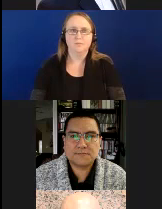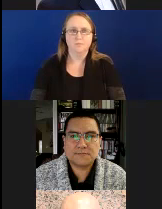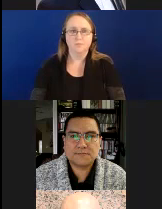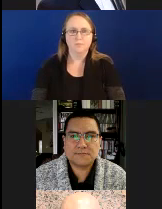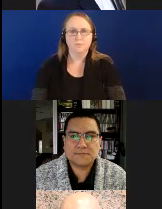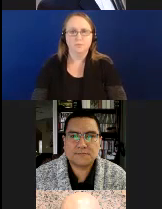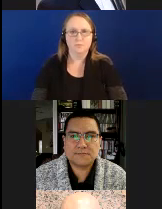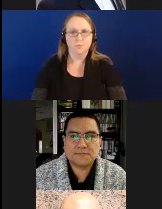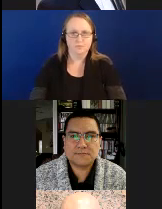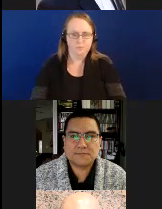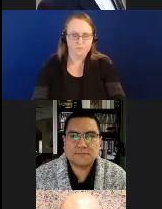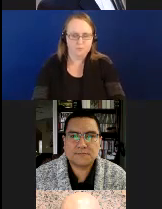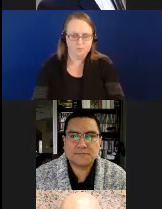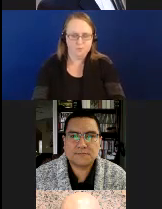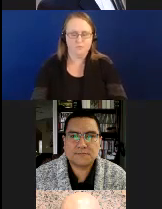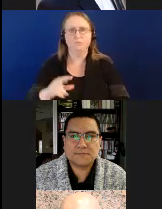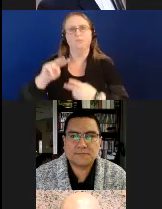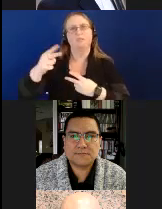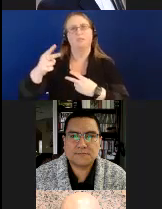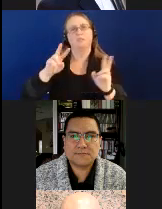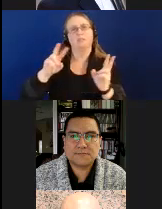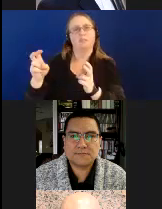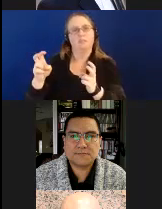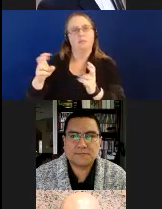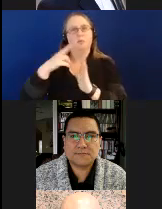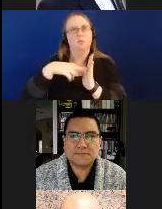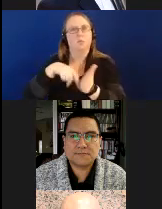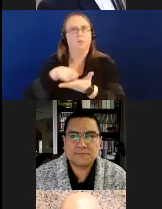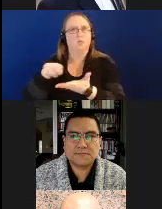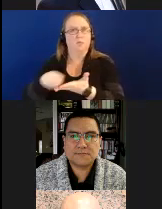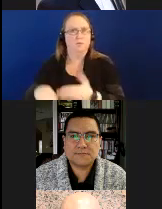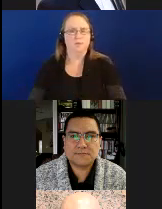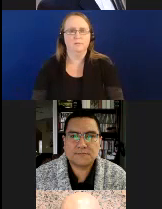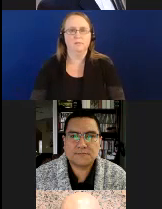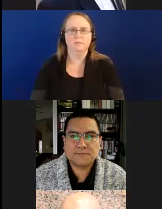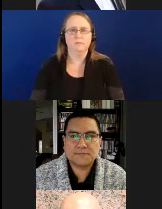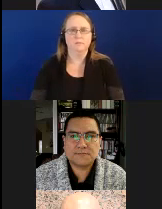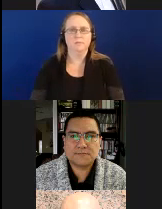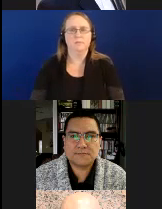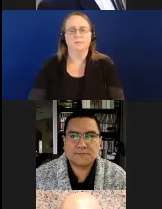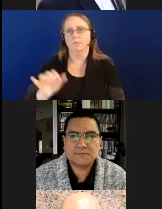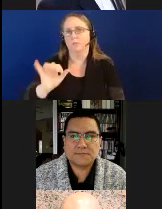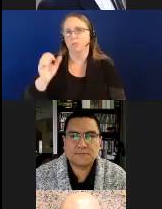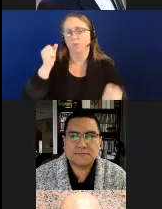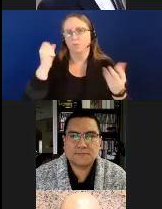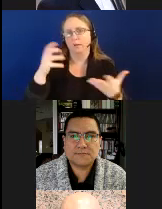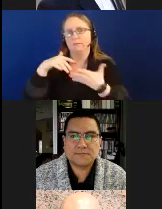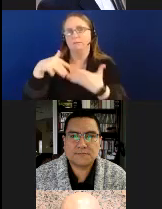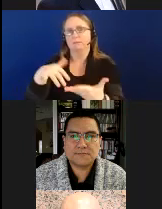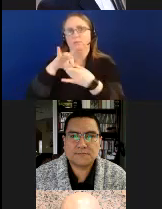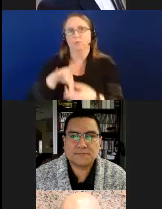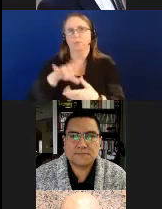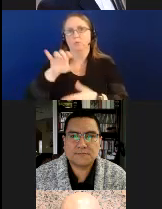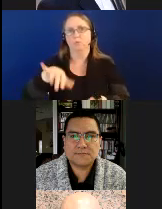Let me then move on to the second topic, which is around reading and writing. So also a lot of studies about this, but I think